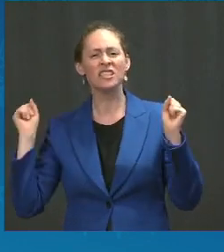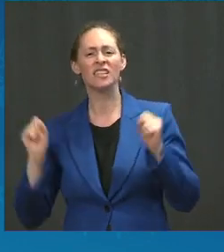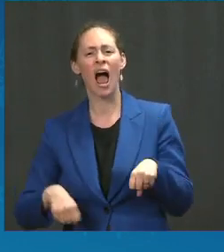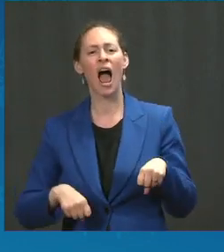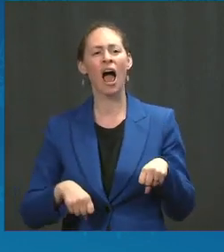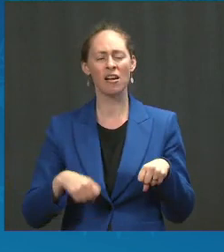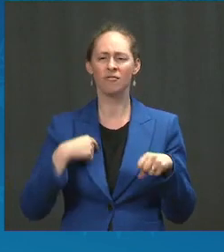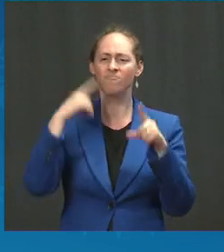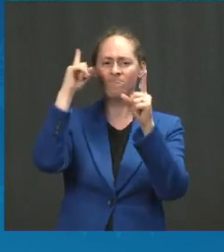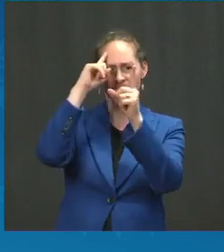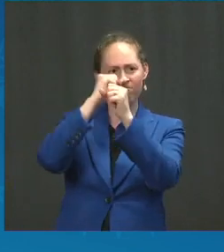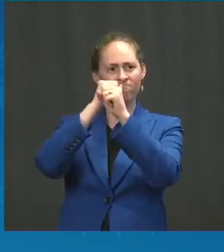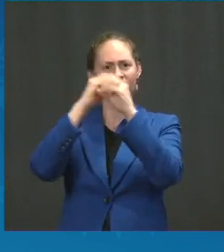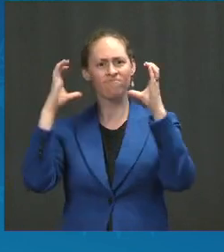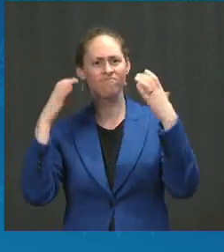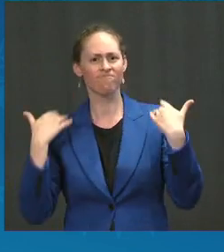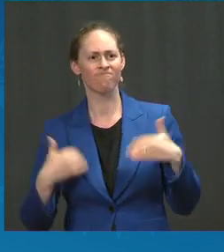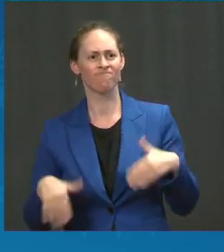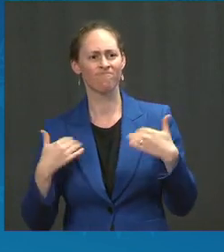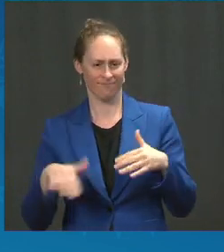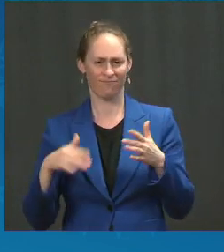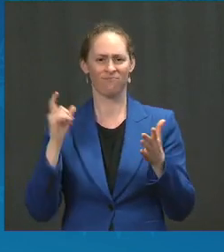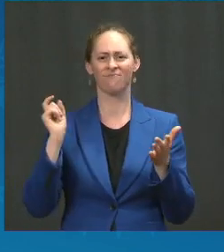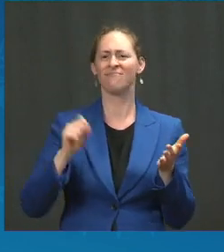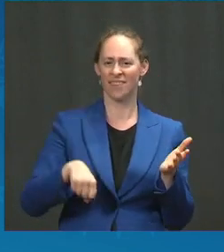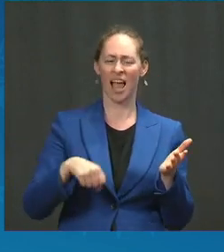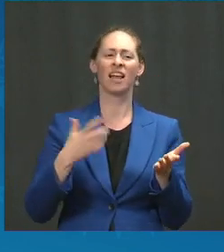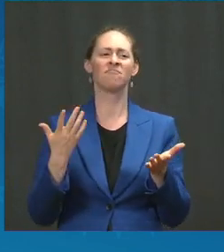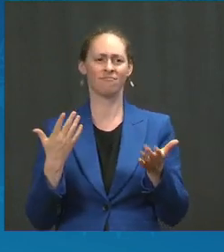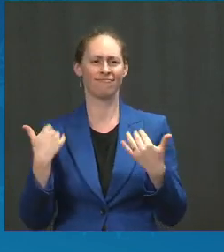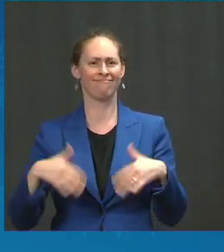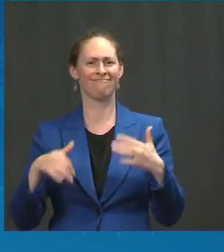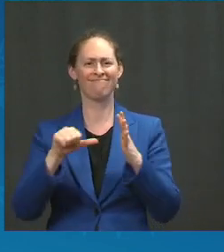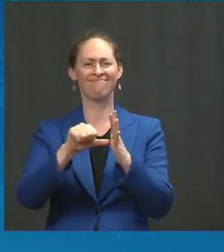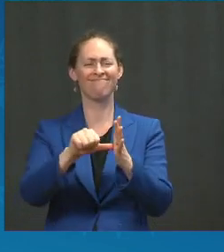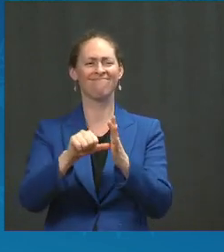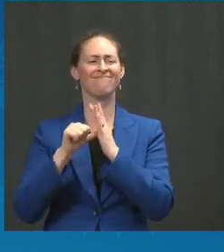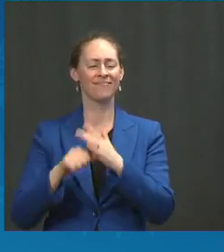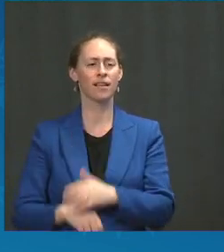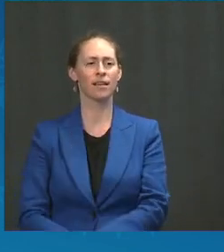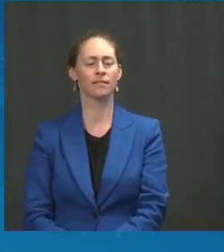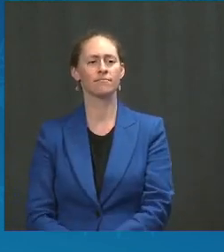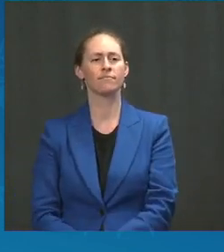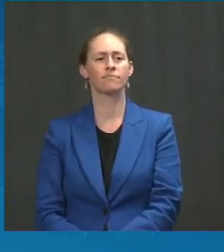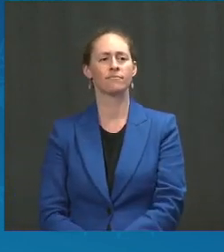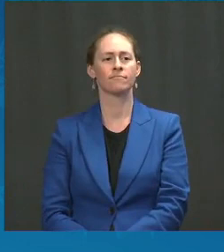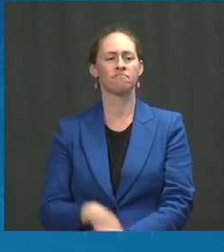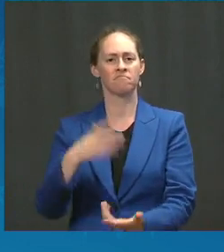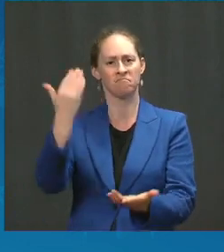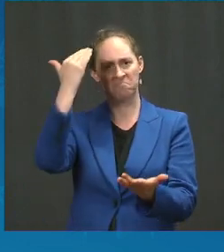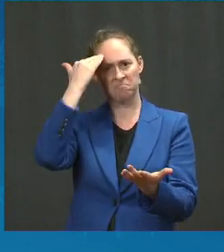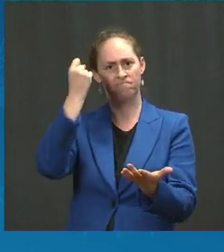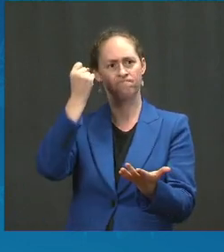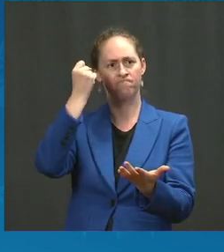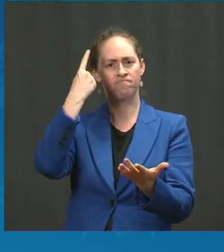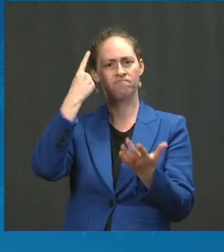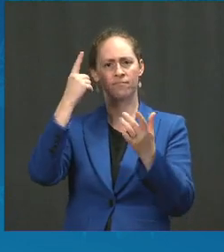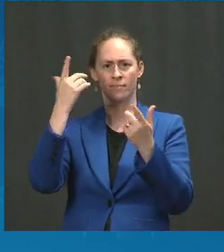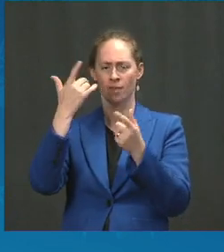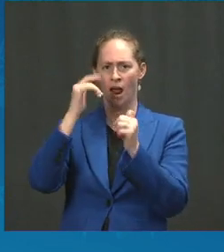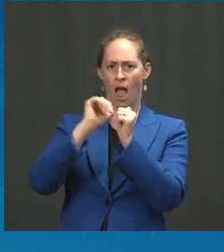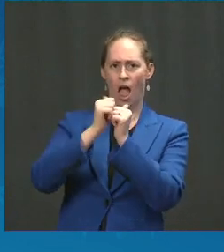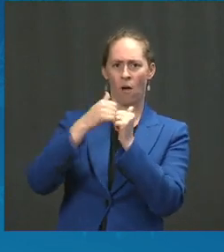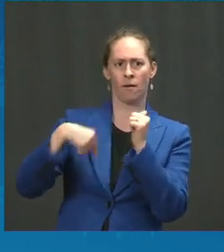and through hard work and support, realize that vision, which of course helps determine not only their